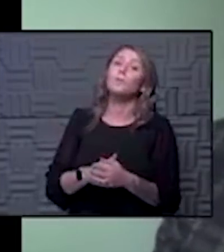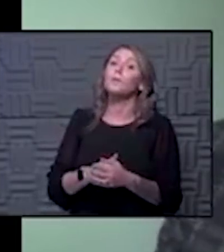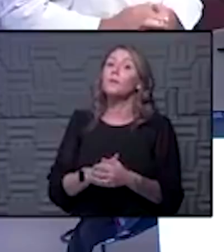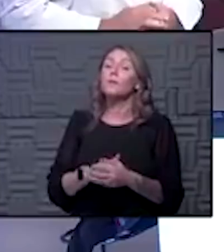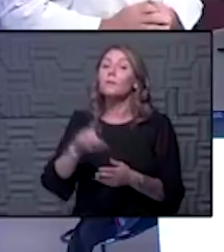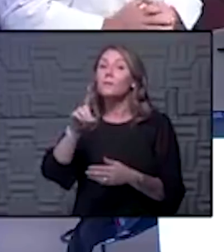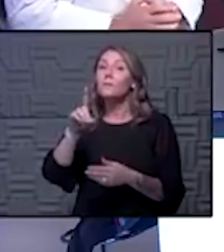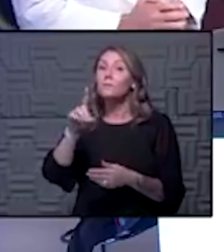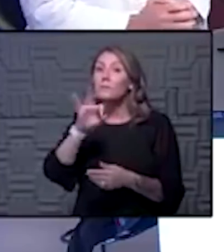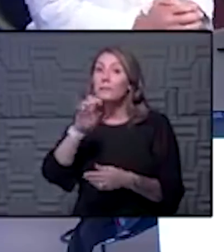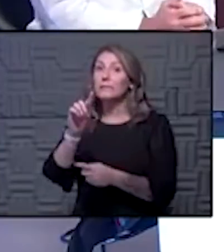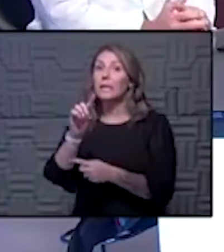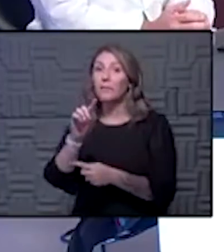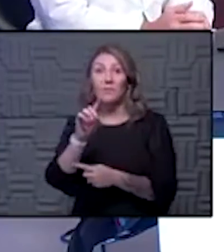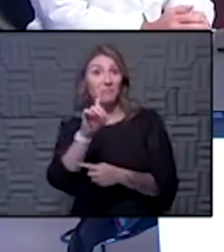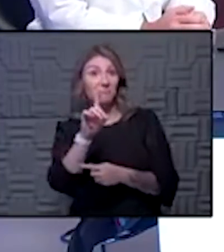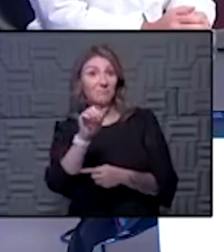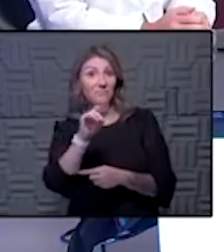thoughts?